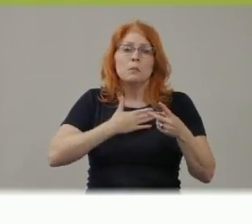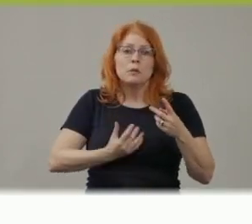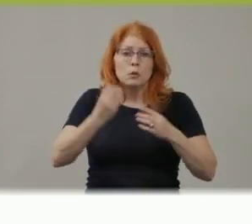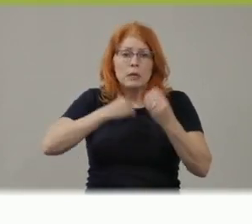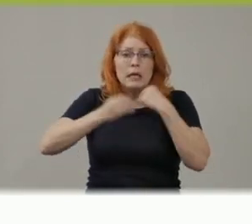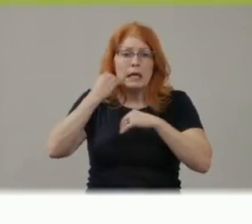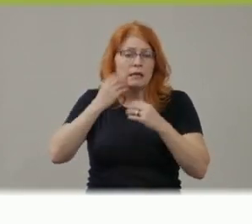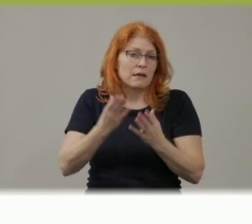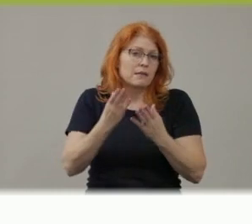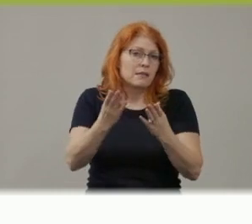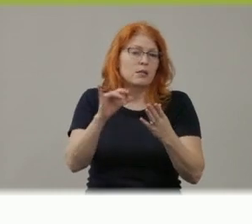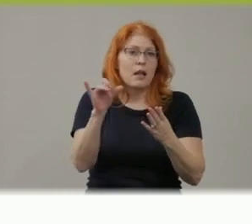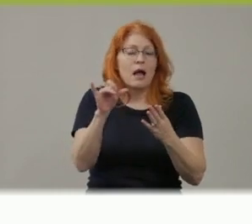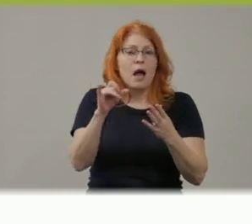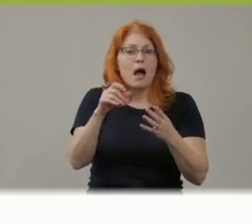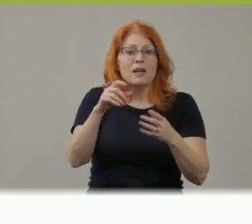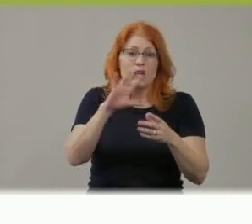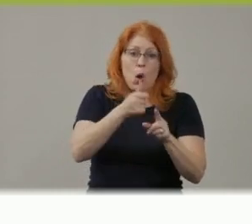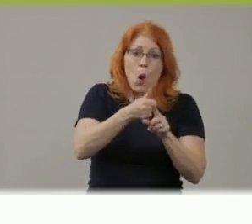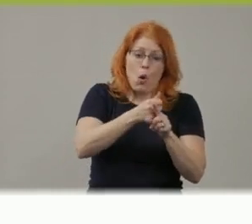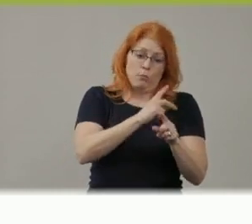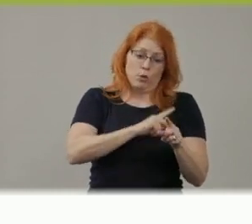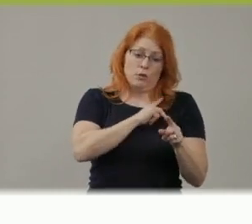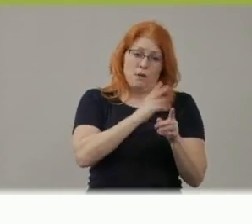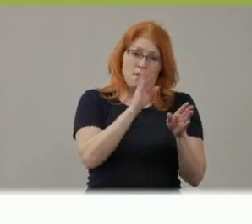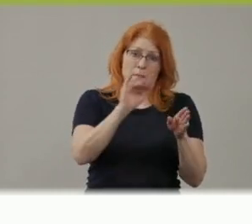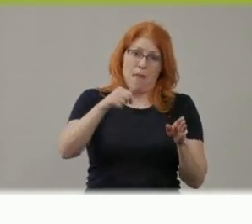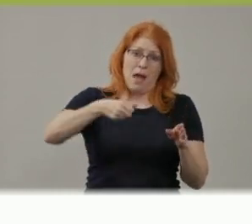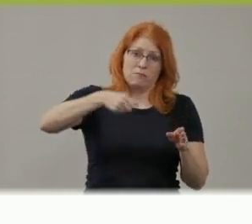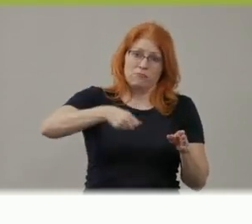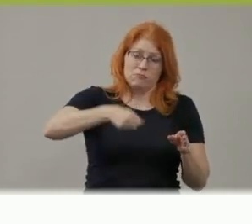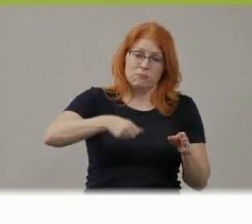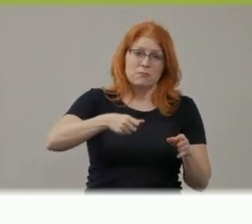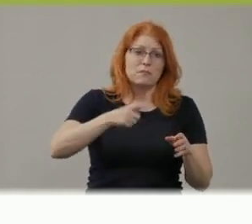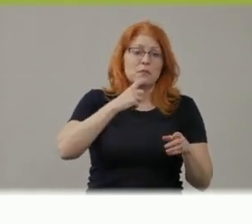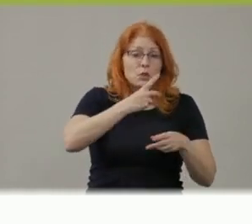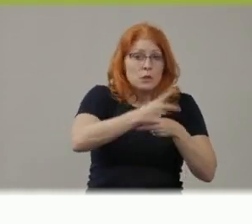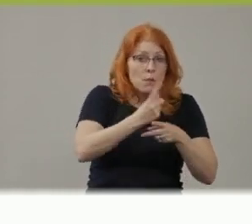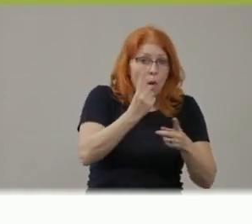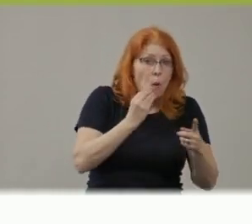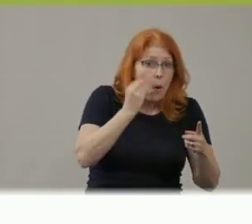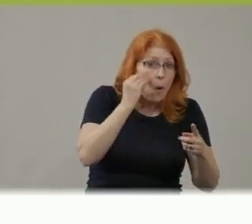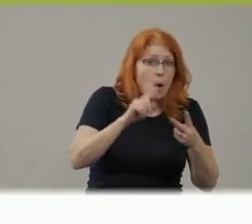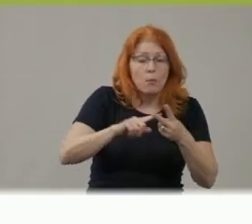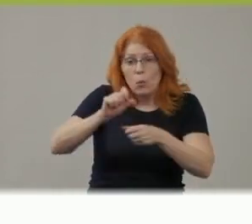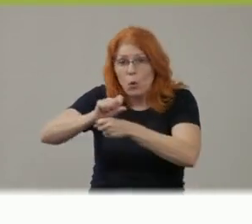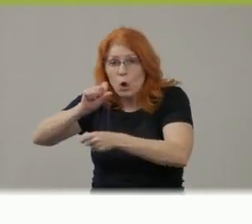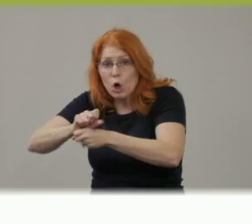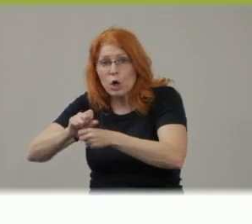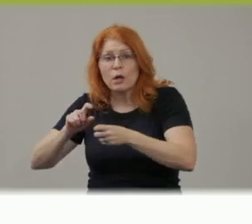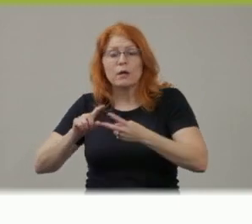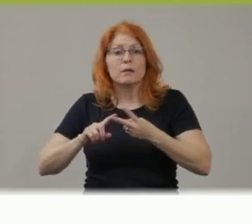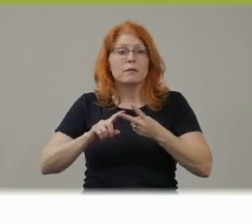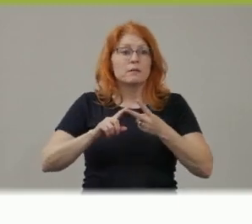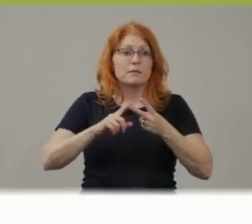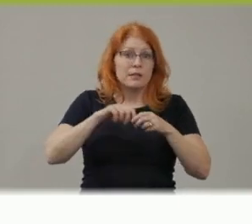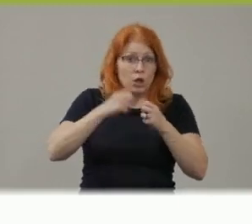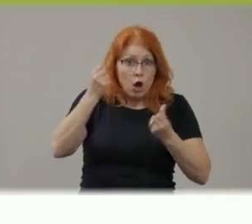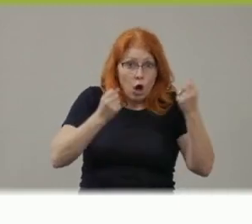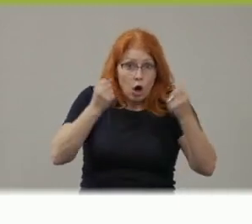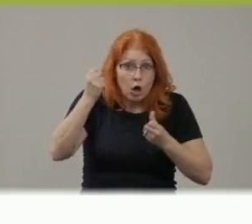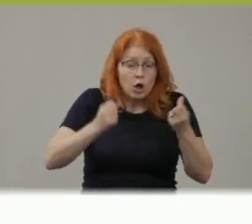I suggest you start putting it in your own personal preparedness bag. And do you keep one at home? Do you keep one at work? Do you keep one in your